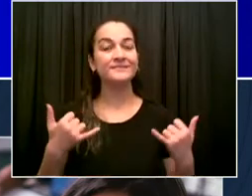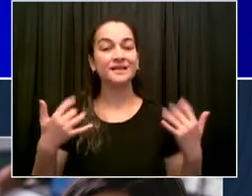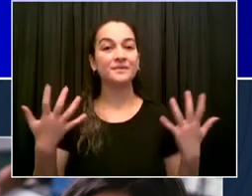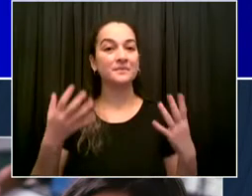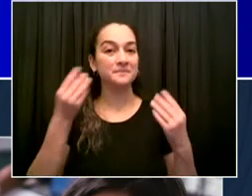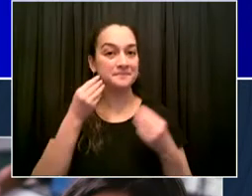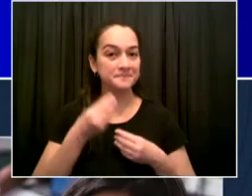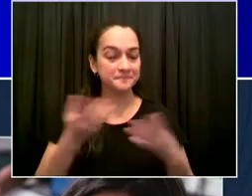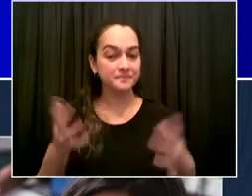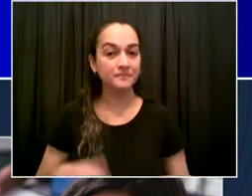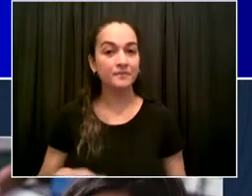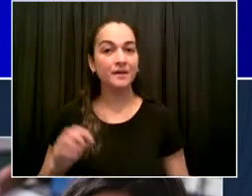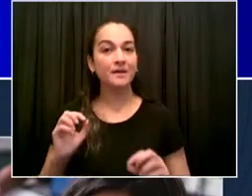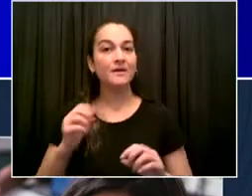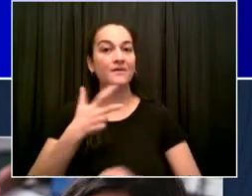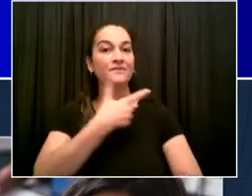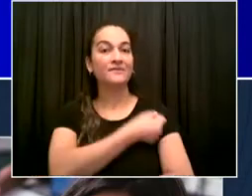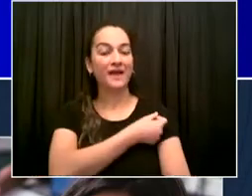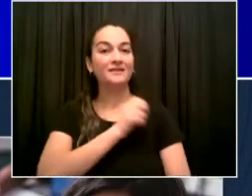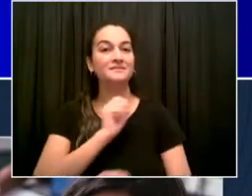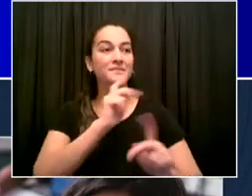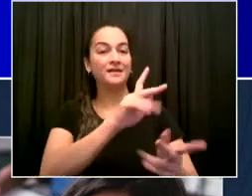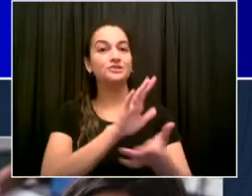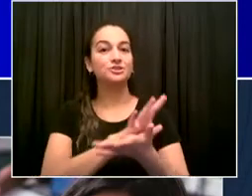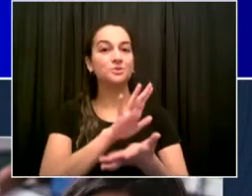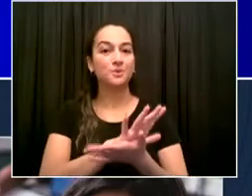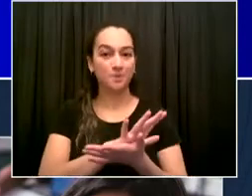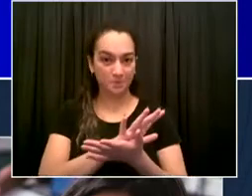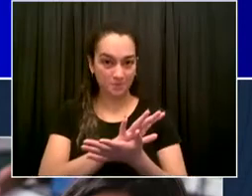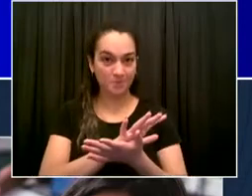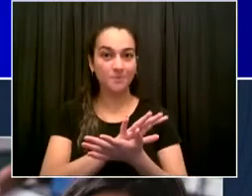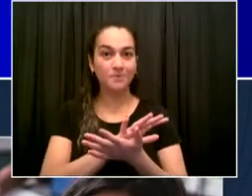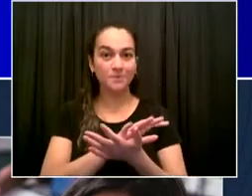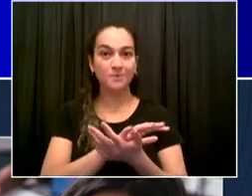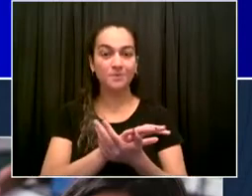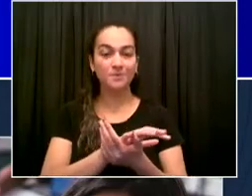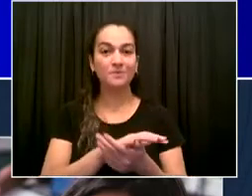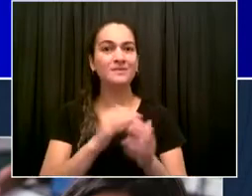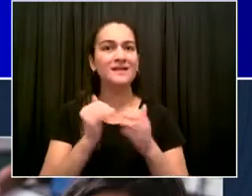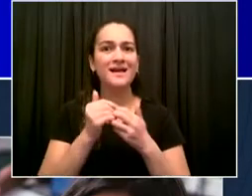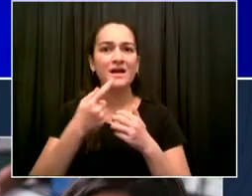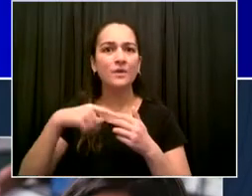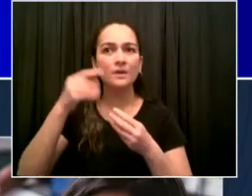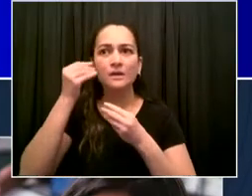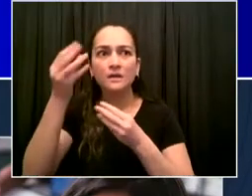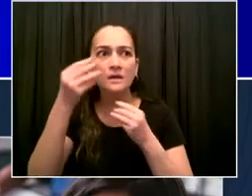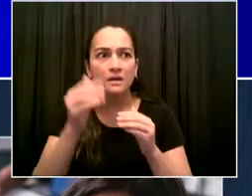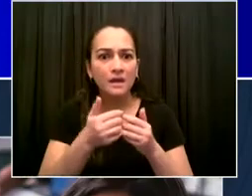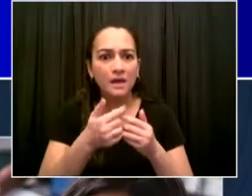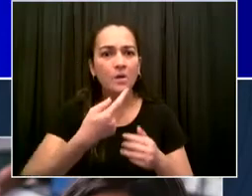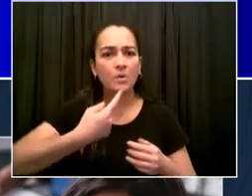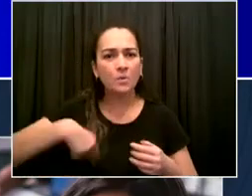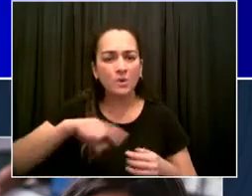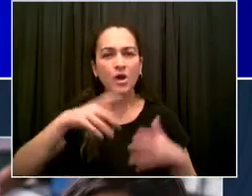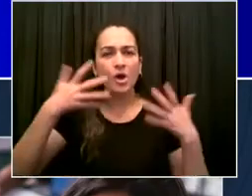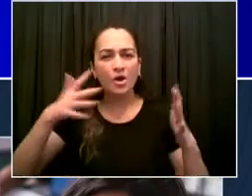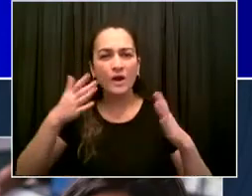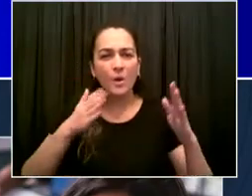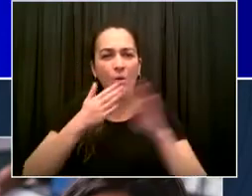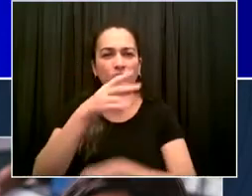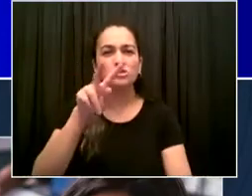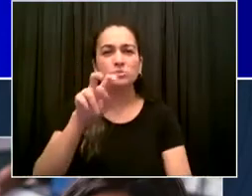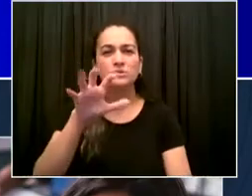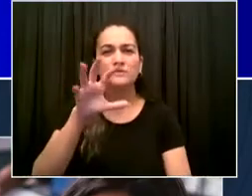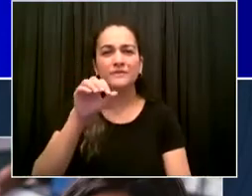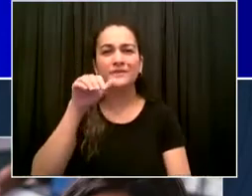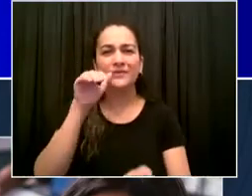past week, over 250,000 calls to parents, direct calls to have the conversation, to let them know that vaccination could be done